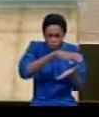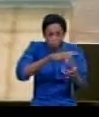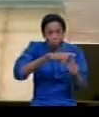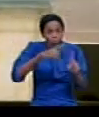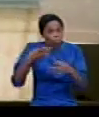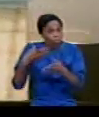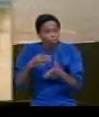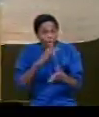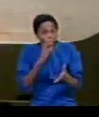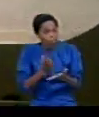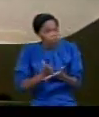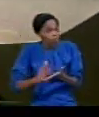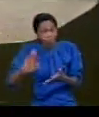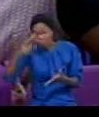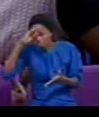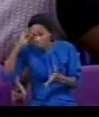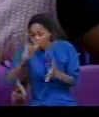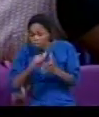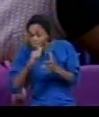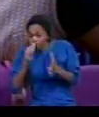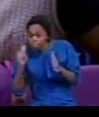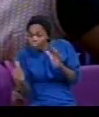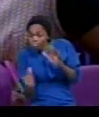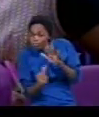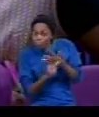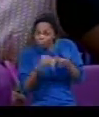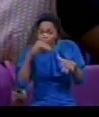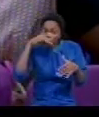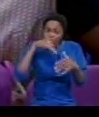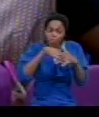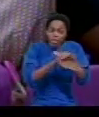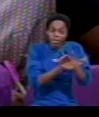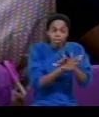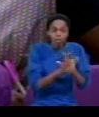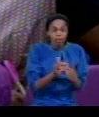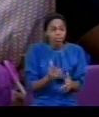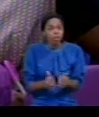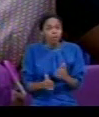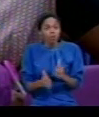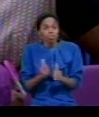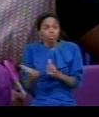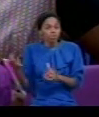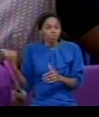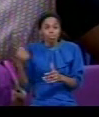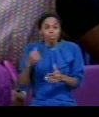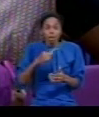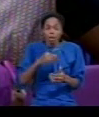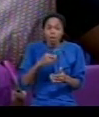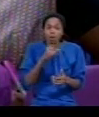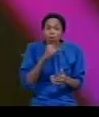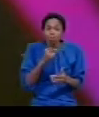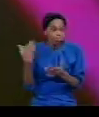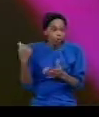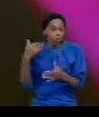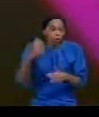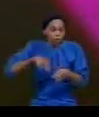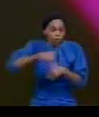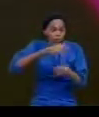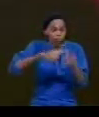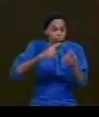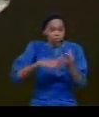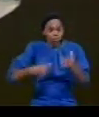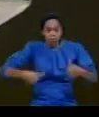men crept in unawares, who before were ordained unto this condemnation,